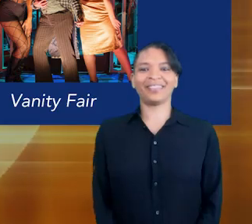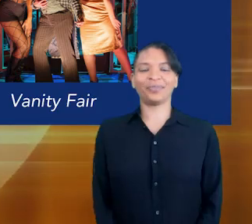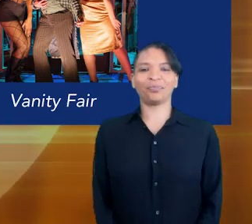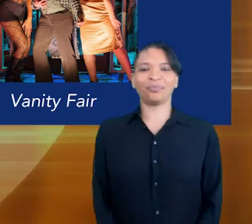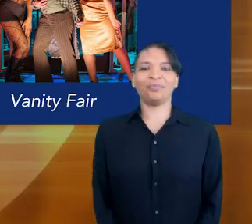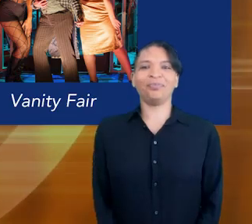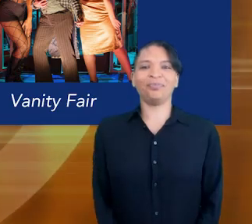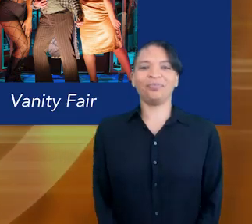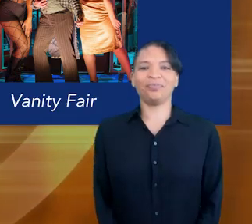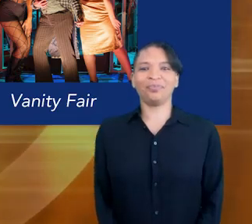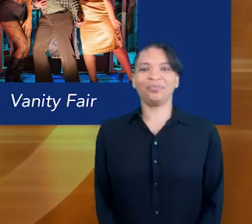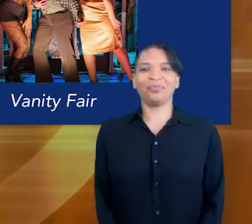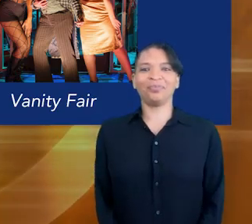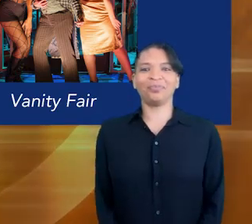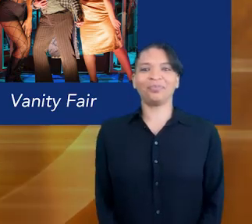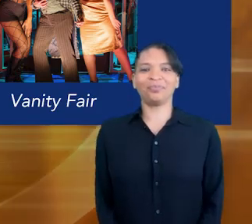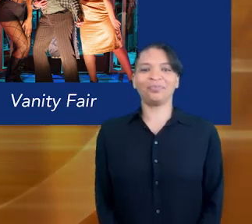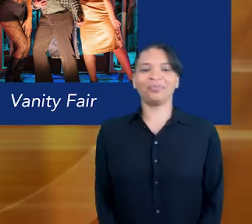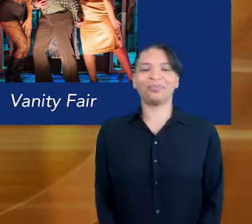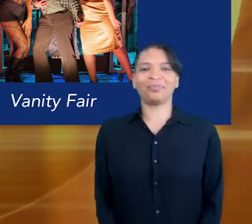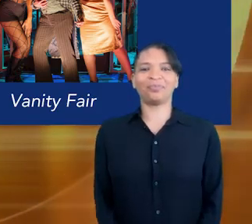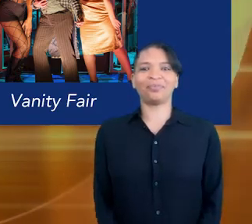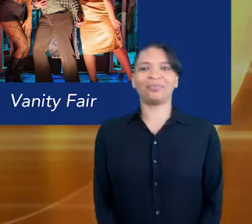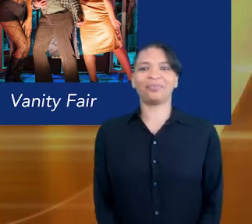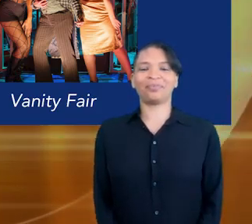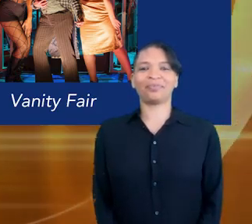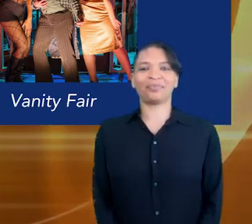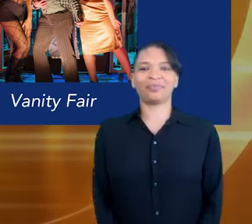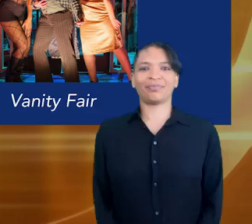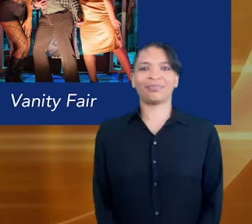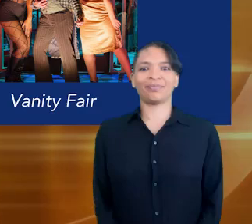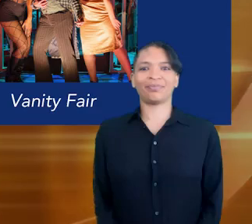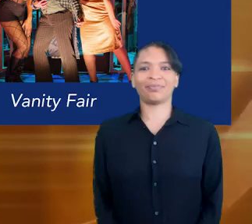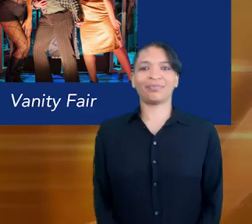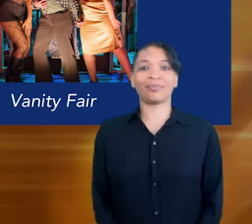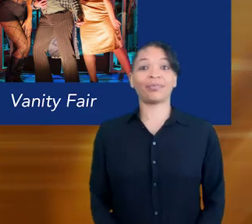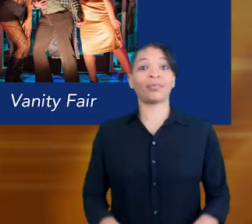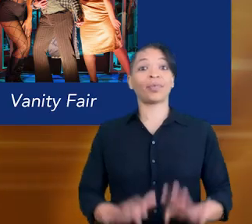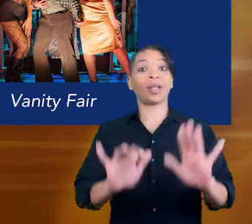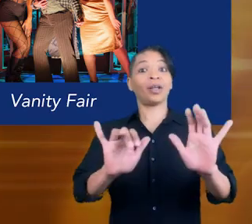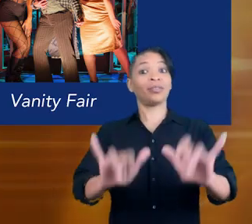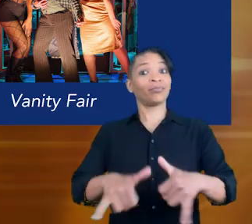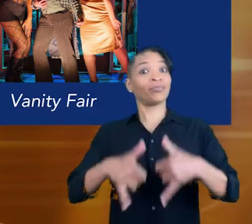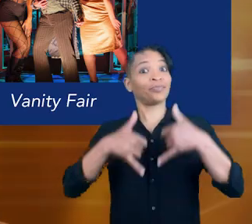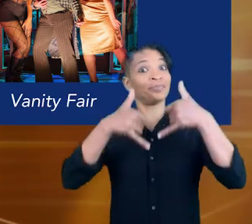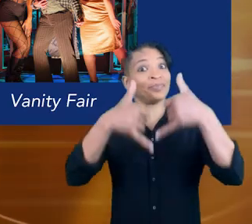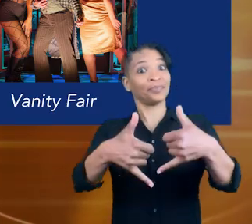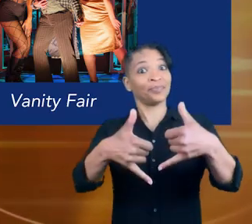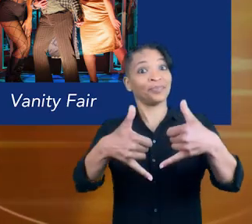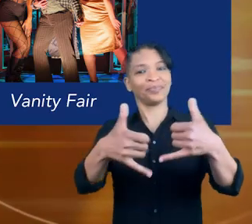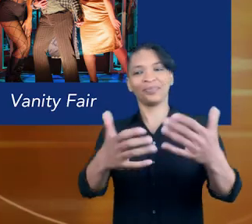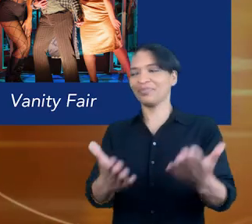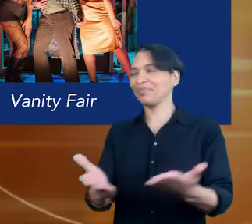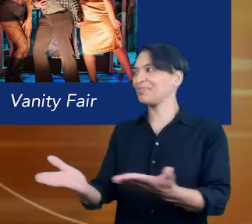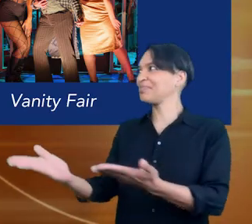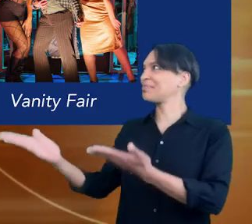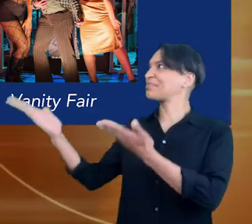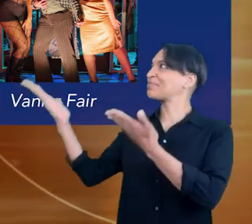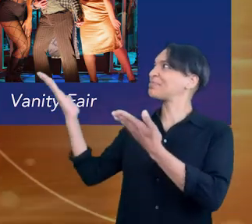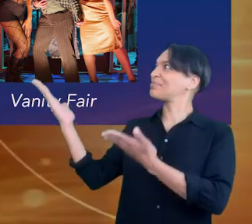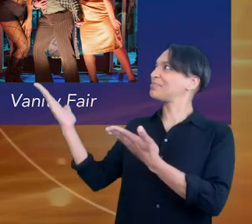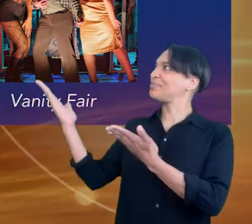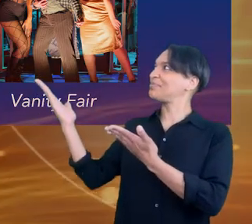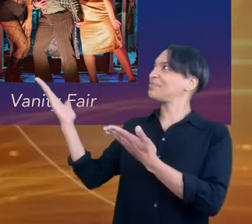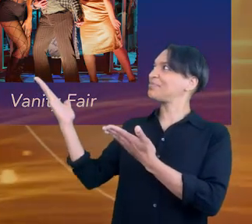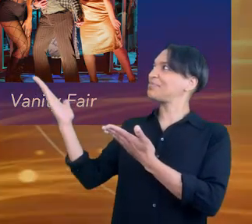Theater, and Vanity Fair, Underground Railway at Central Square Theater. And the Elliot